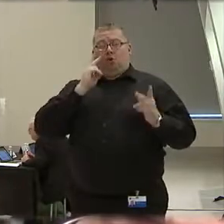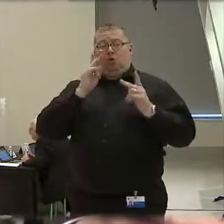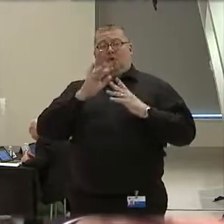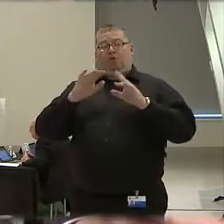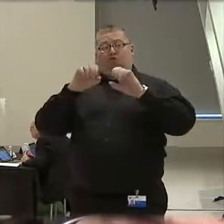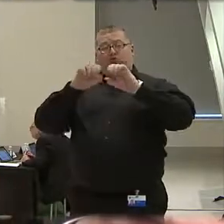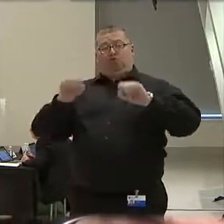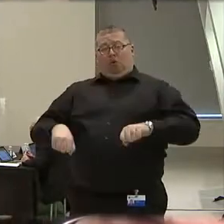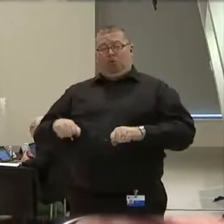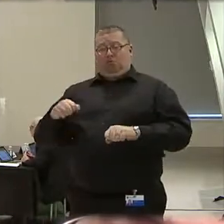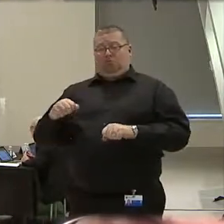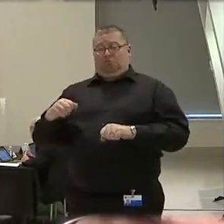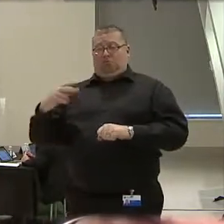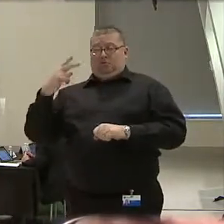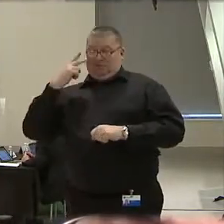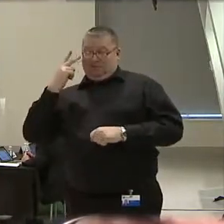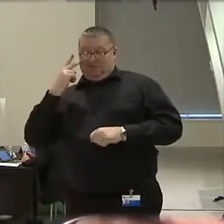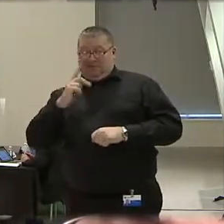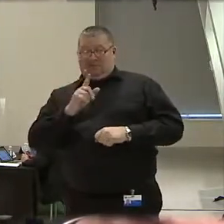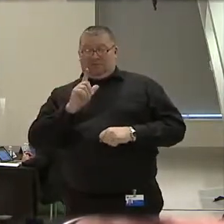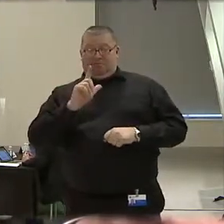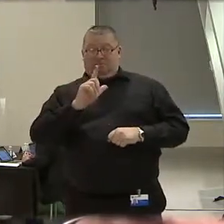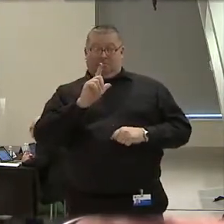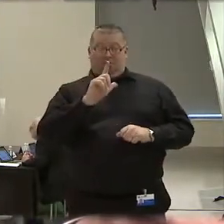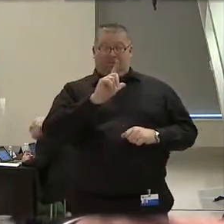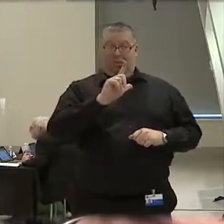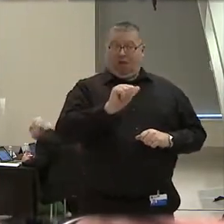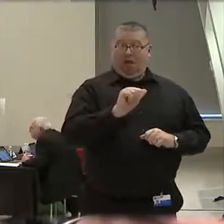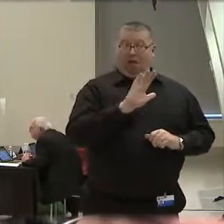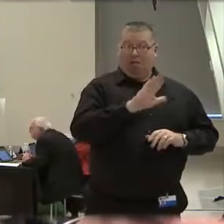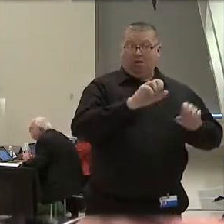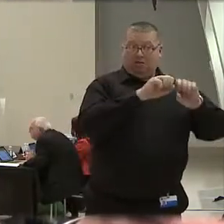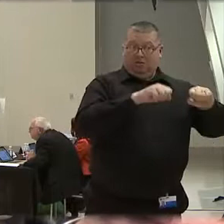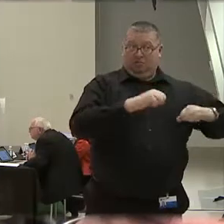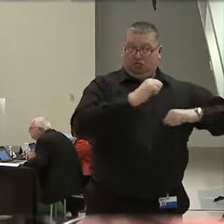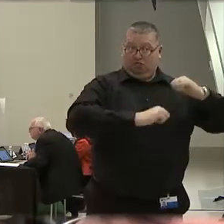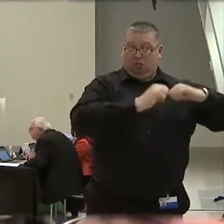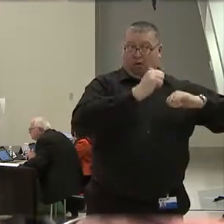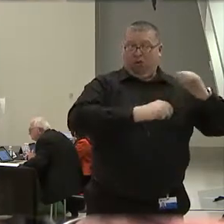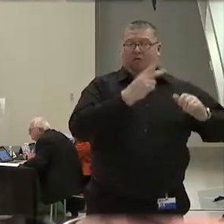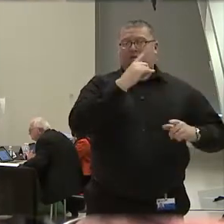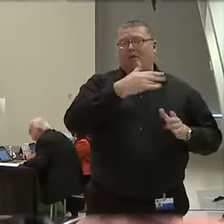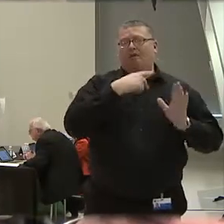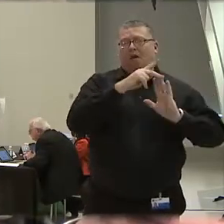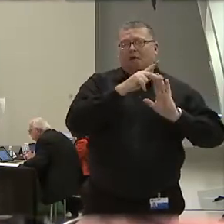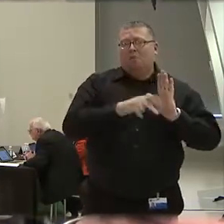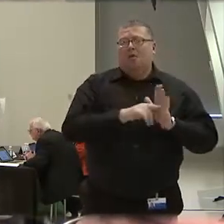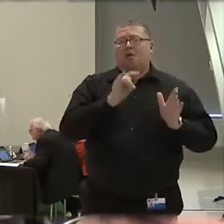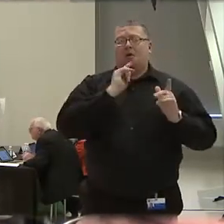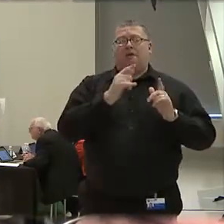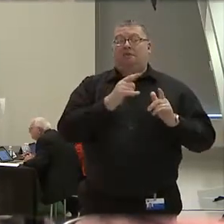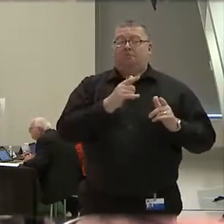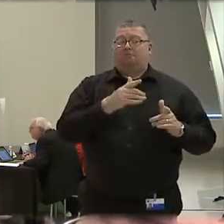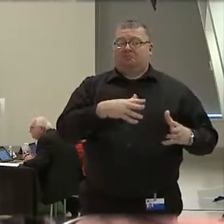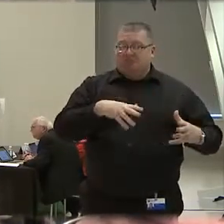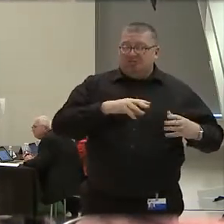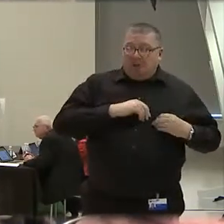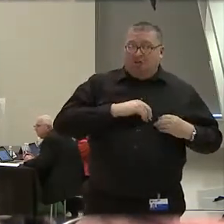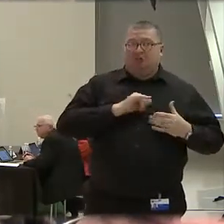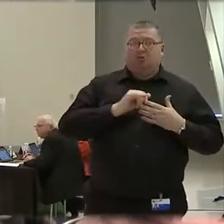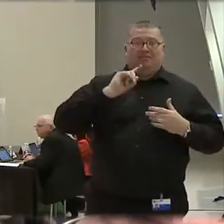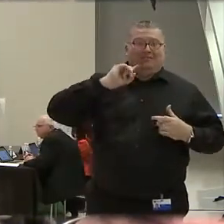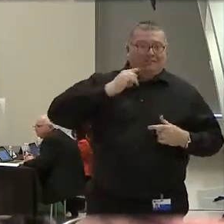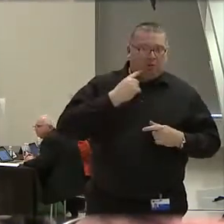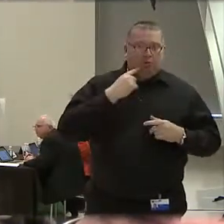Angeles structure and say, well, the police commission, you know, they approve all policy. All, you know, significant uses of force have to go through them